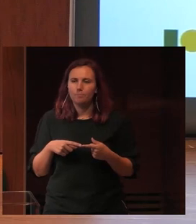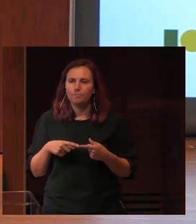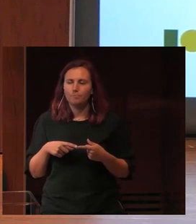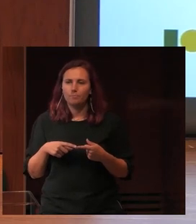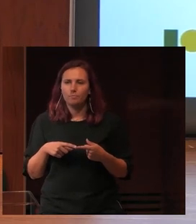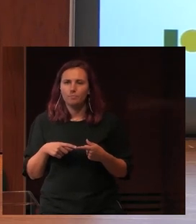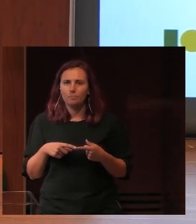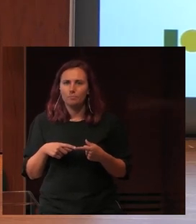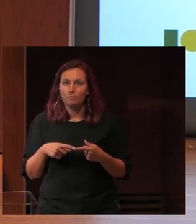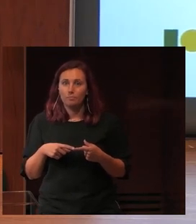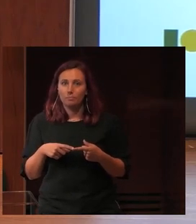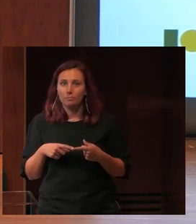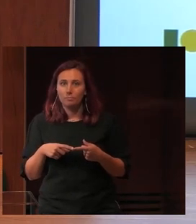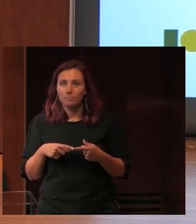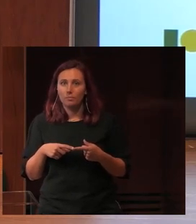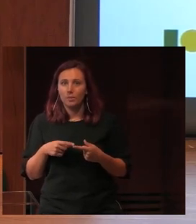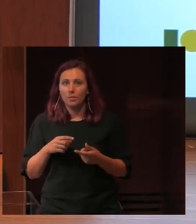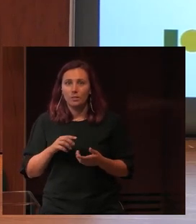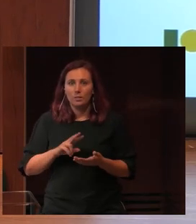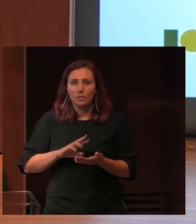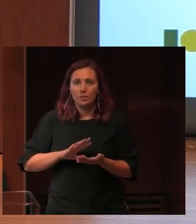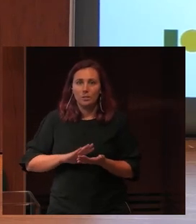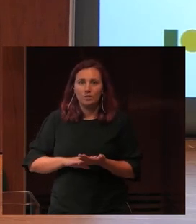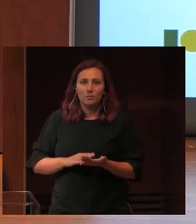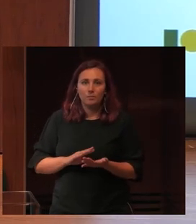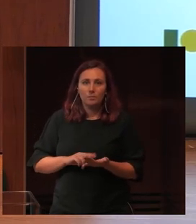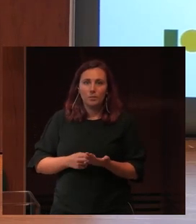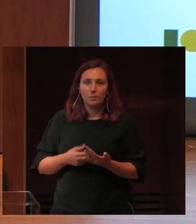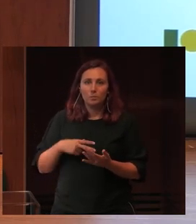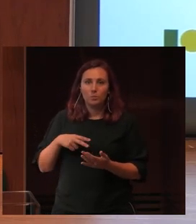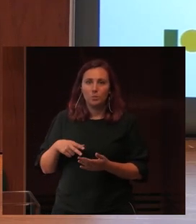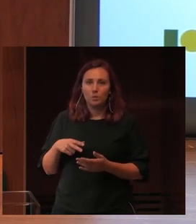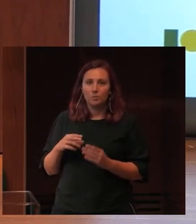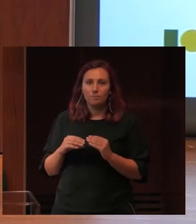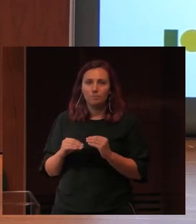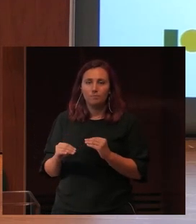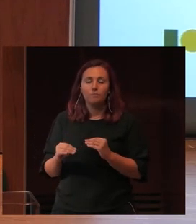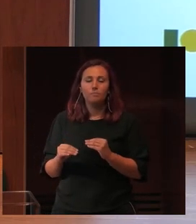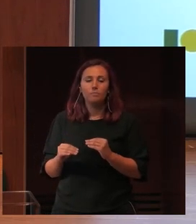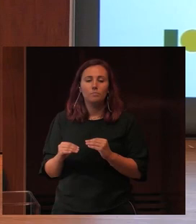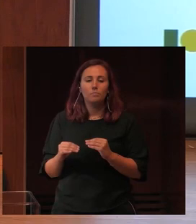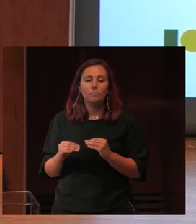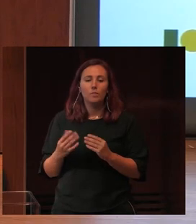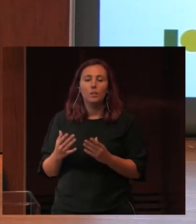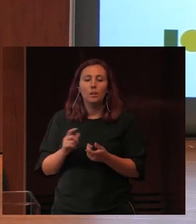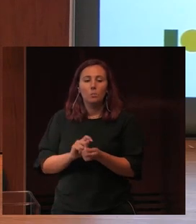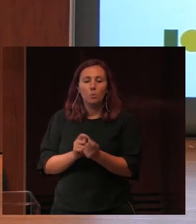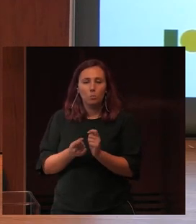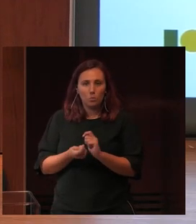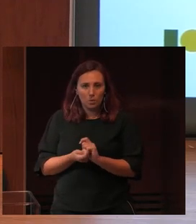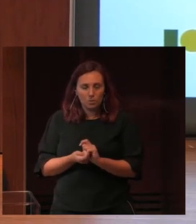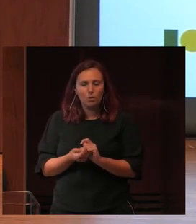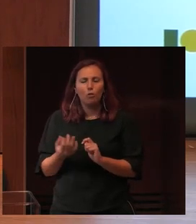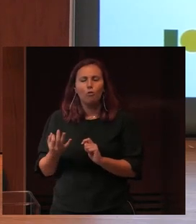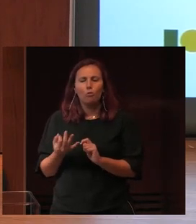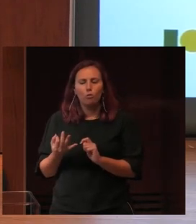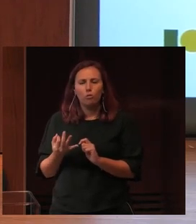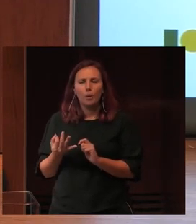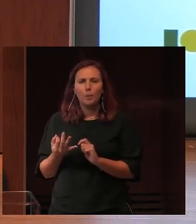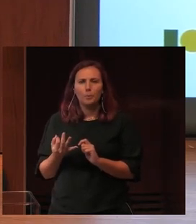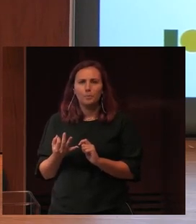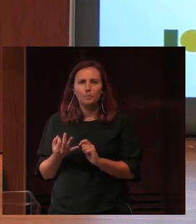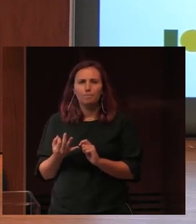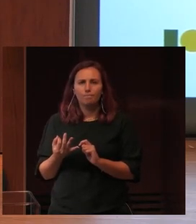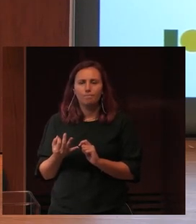here. It's exactly, there's a change in the way how we see and we think about